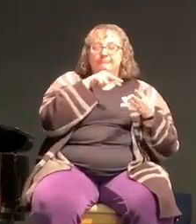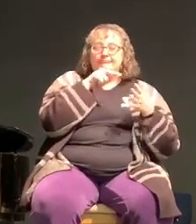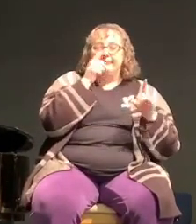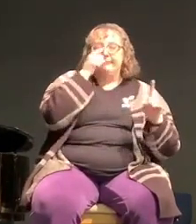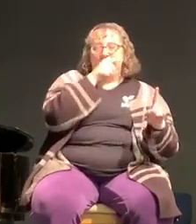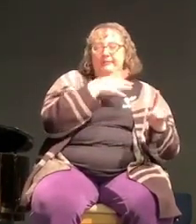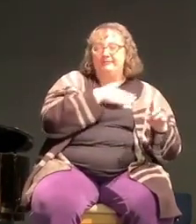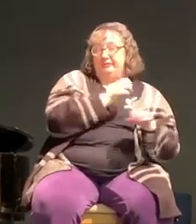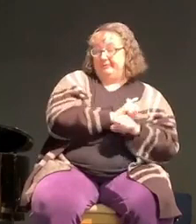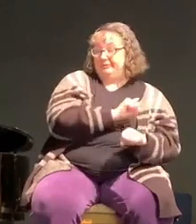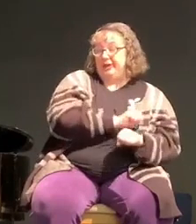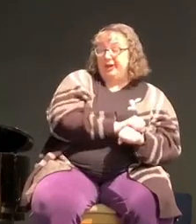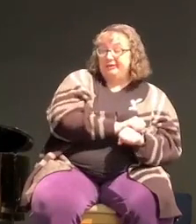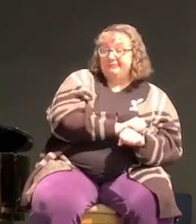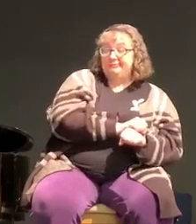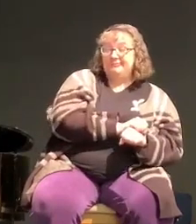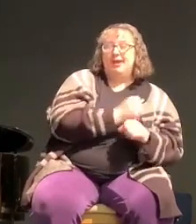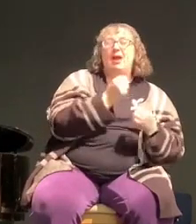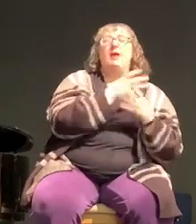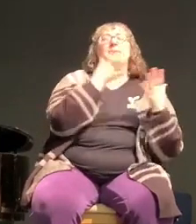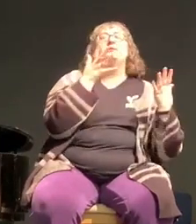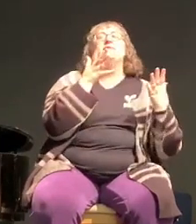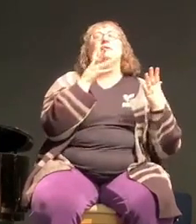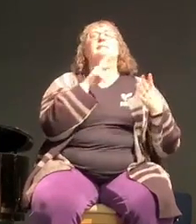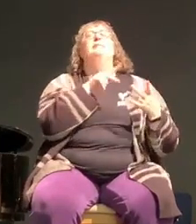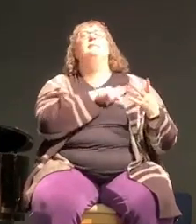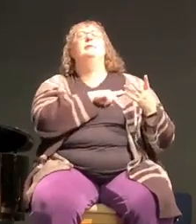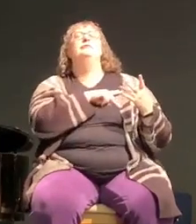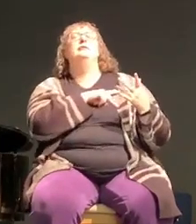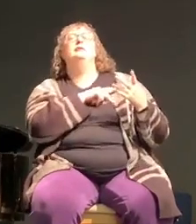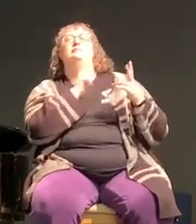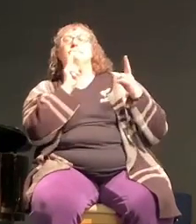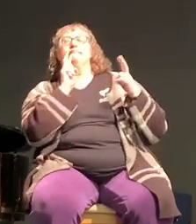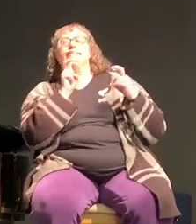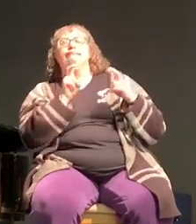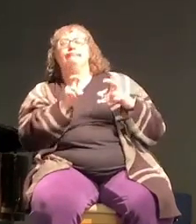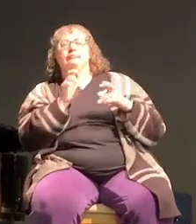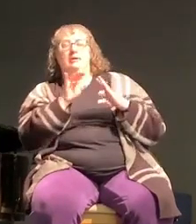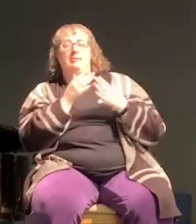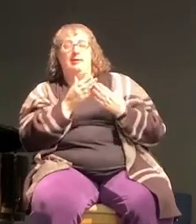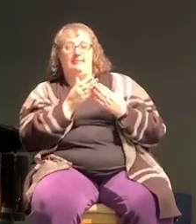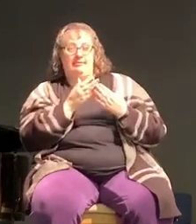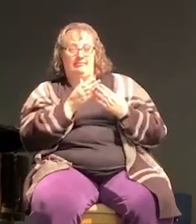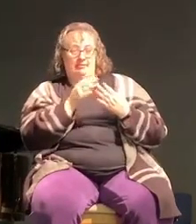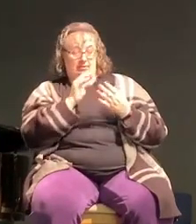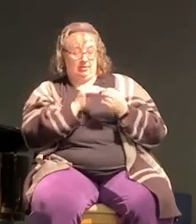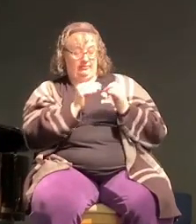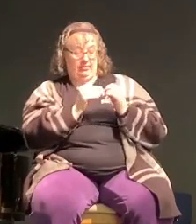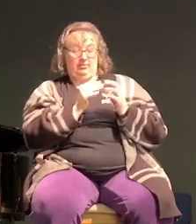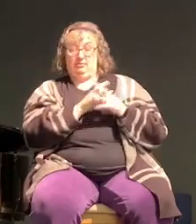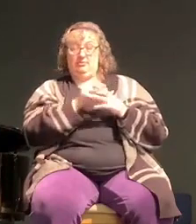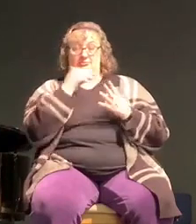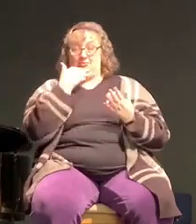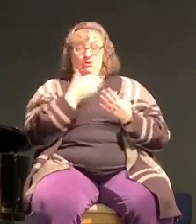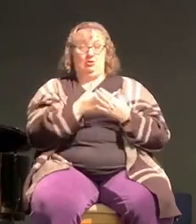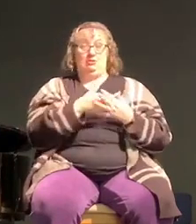purpose for my job. But how much of it personally? And I looked at that number and I said, that's not